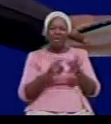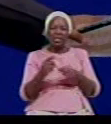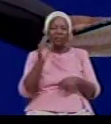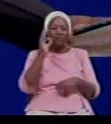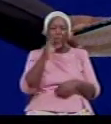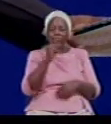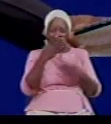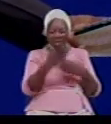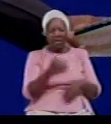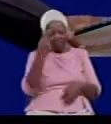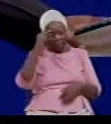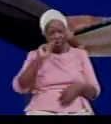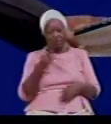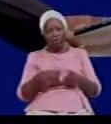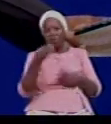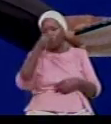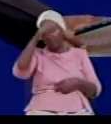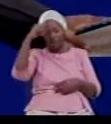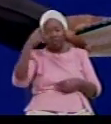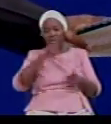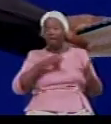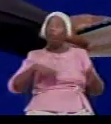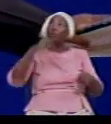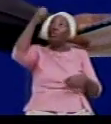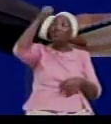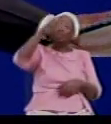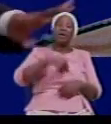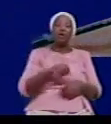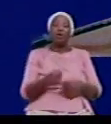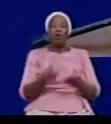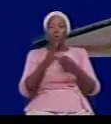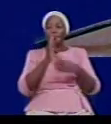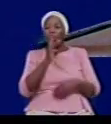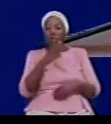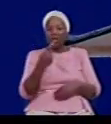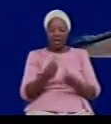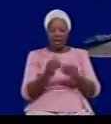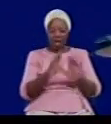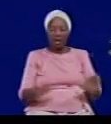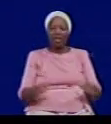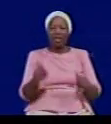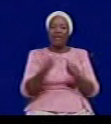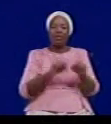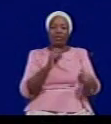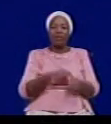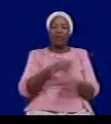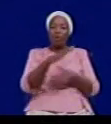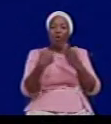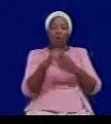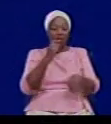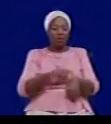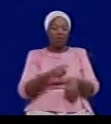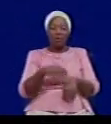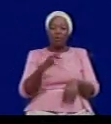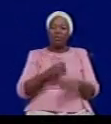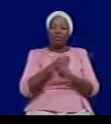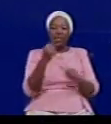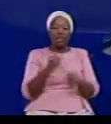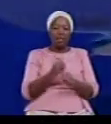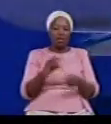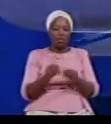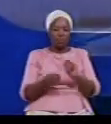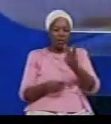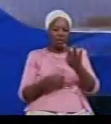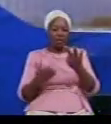available, because God waters the land every time, all the period of the year. We'll come to number